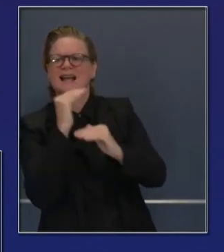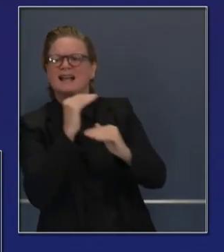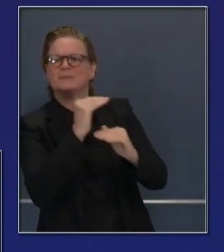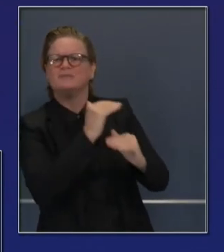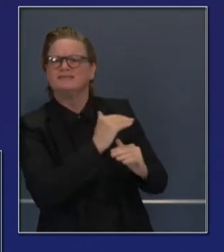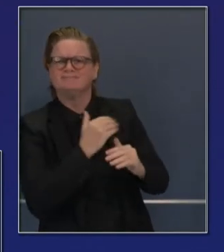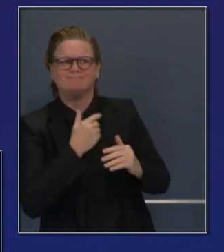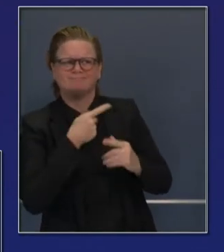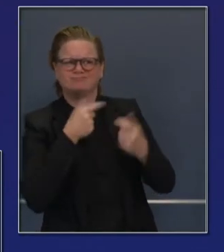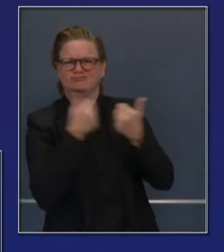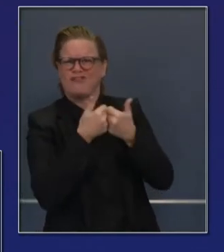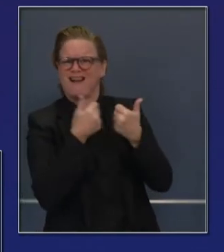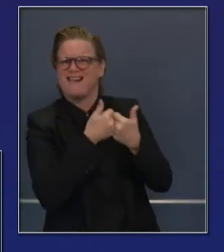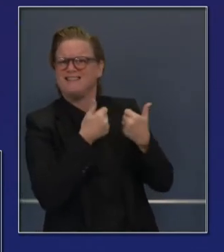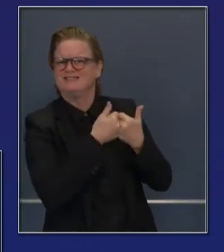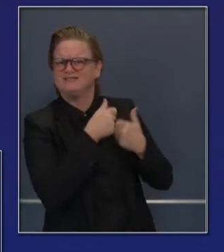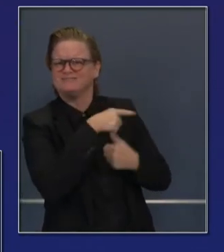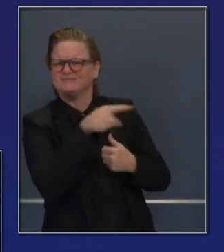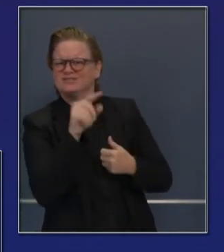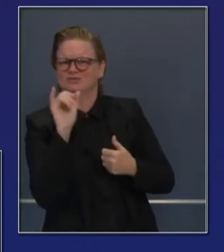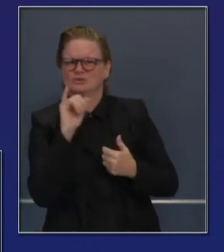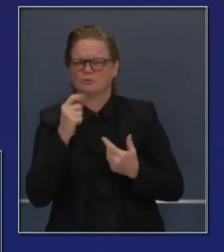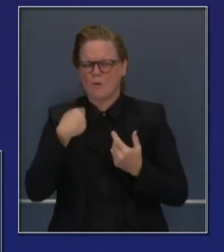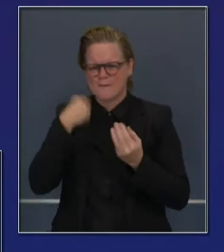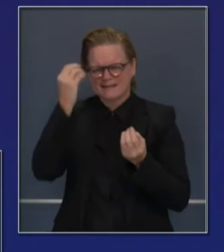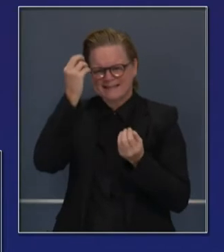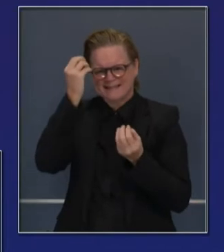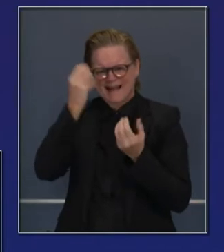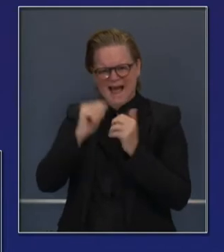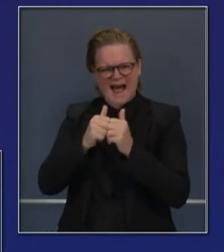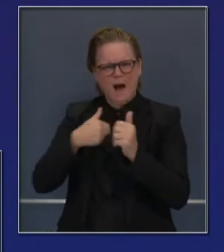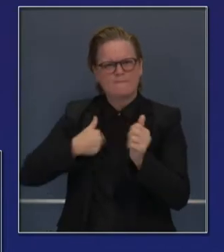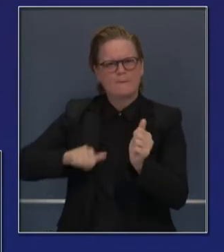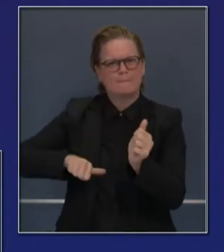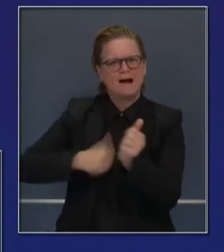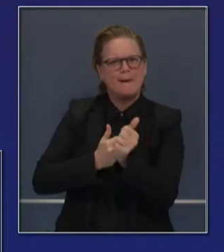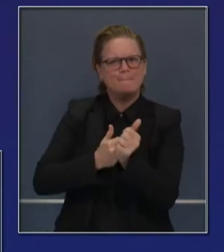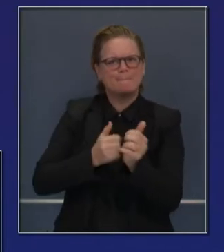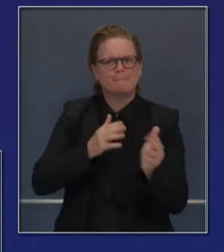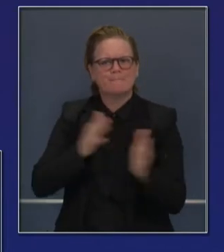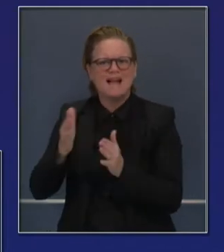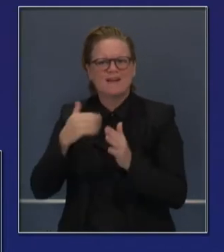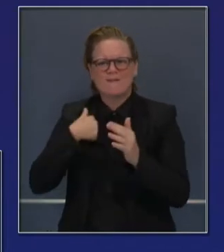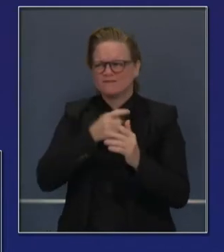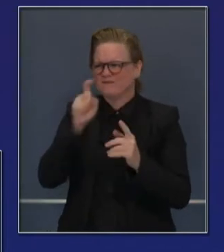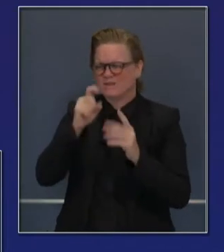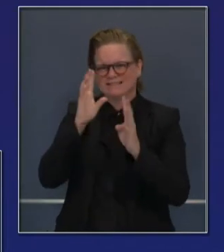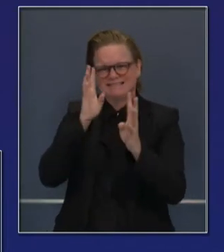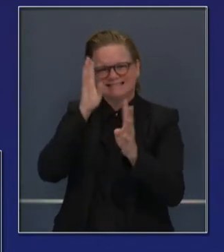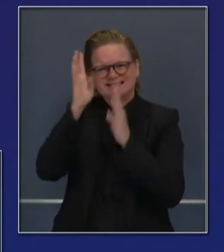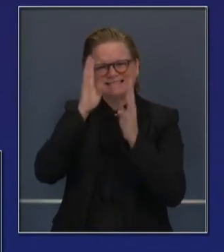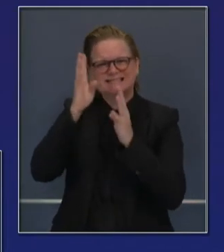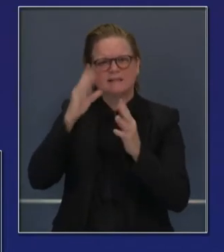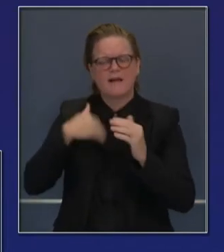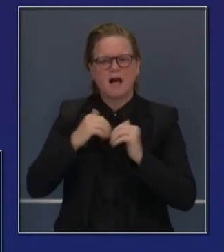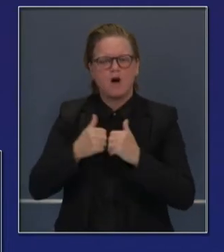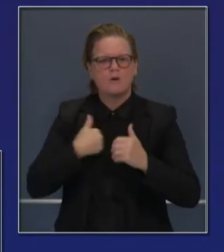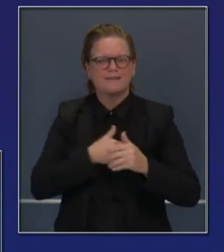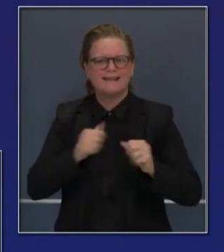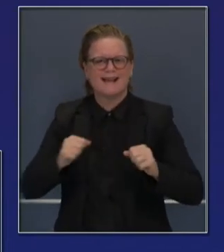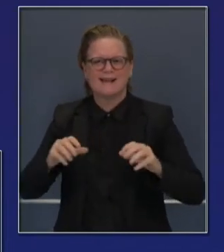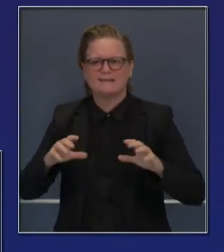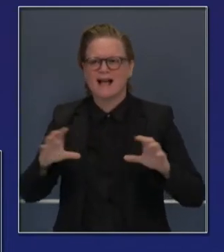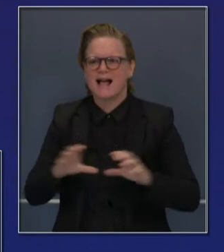that frame about ways we can be more creative and more proactive in terms of our preparedness. I'll